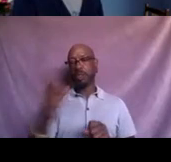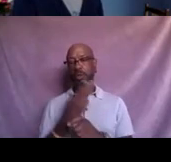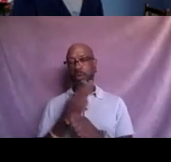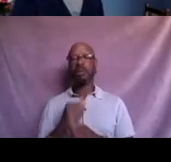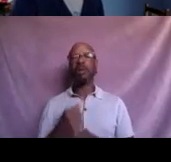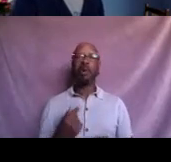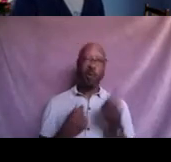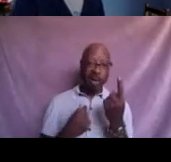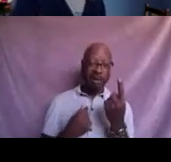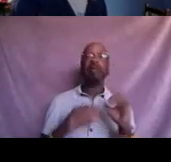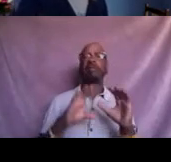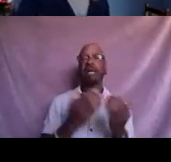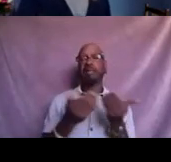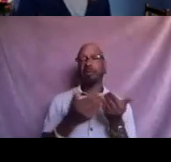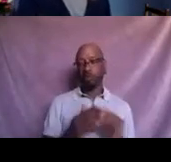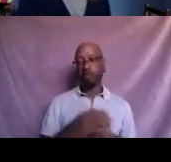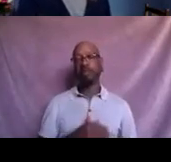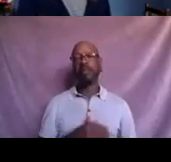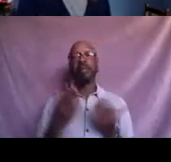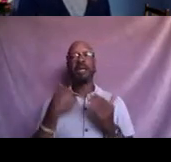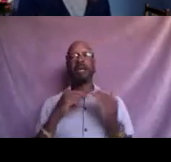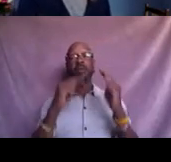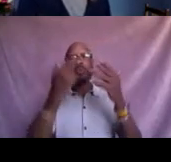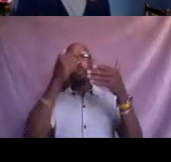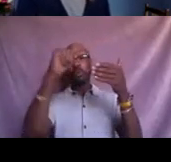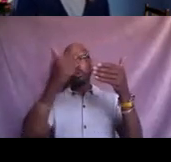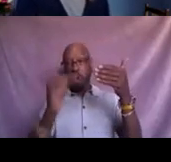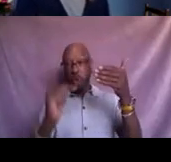have to scroll further down. You can actually